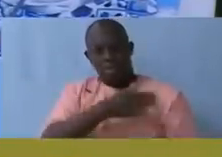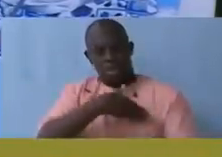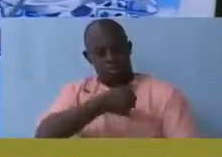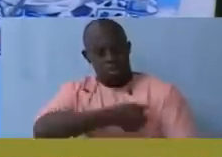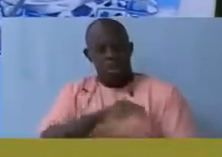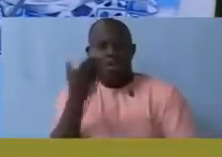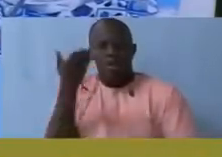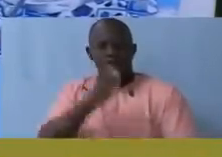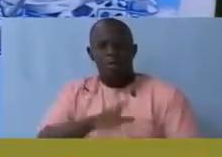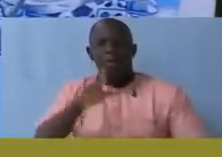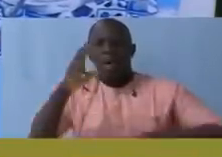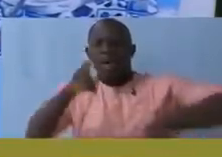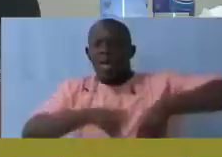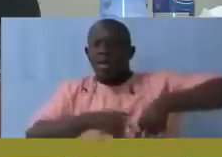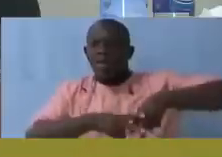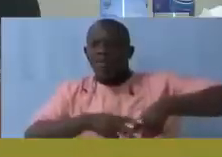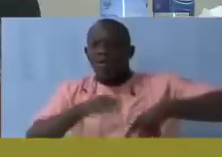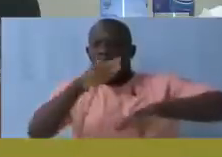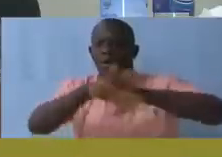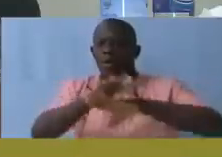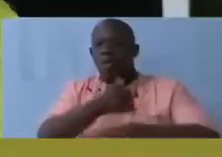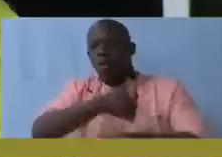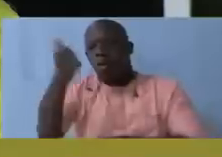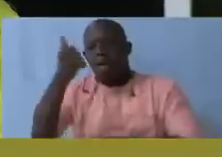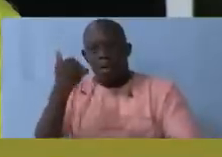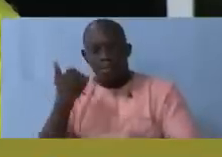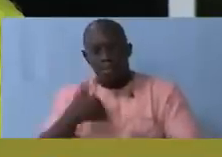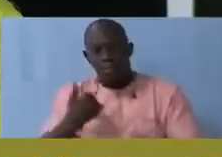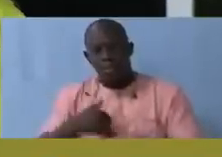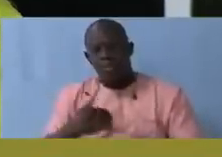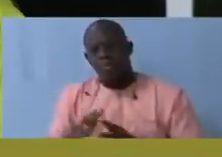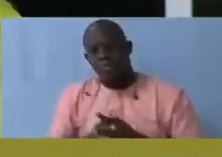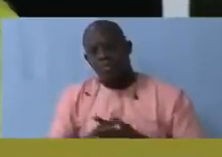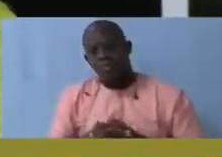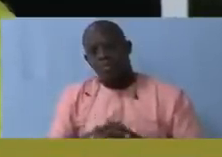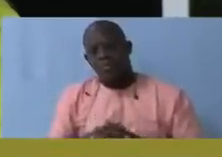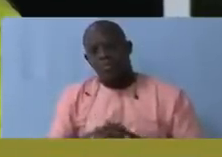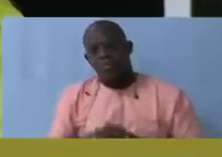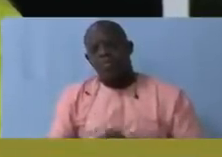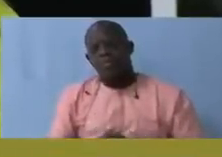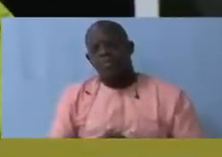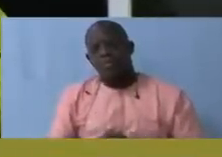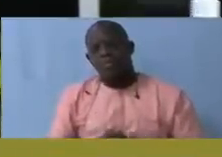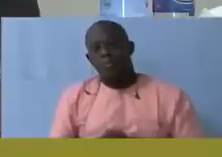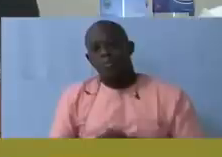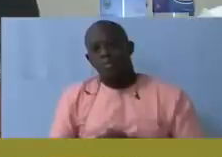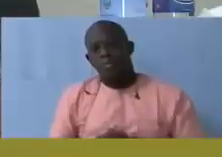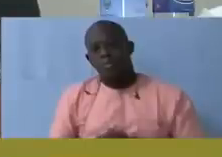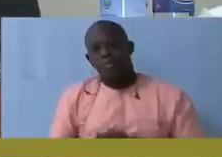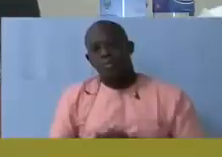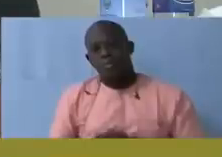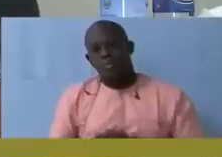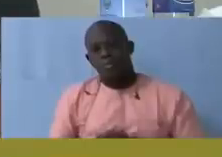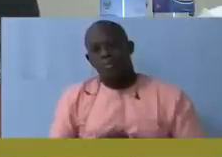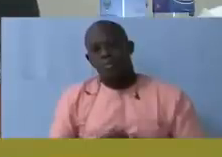HIV to other things. So I think my leaving